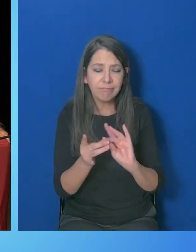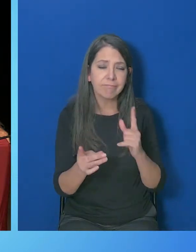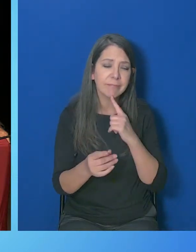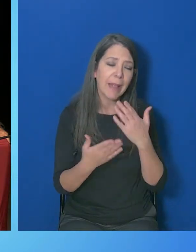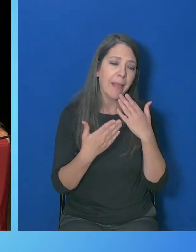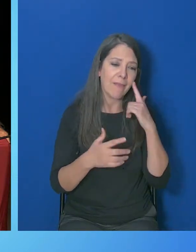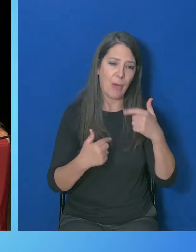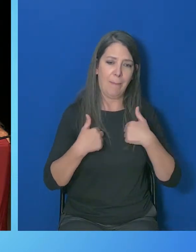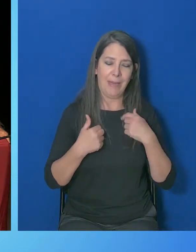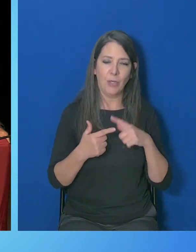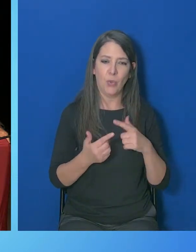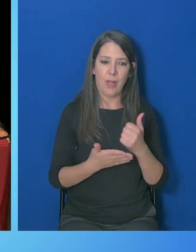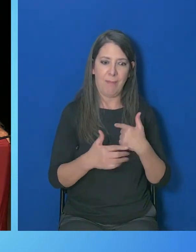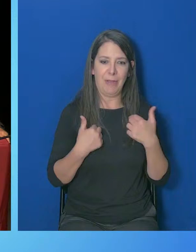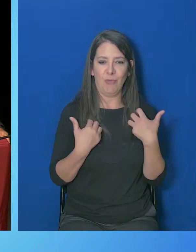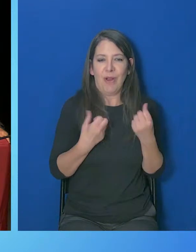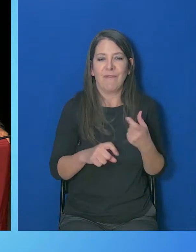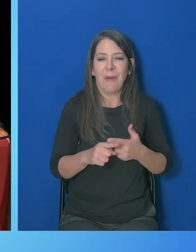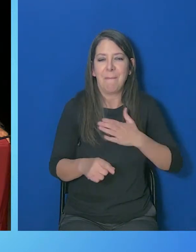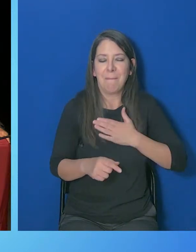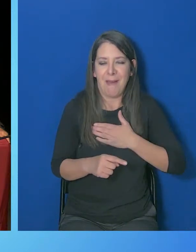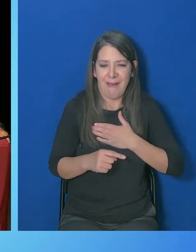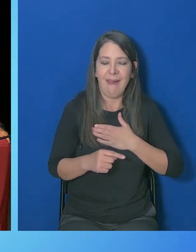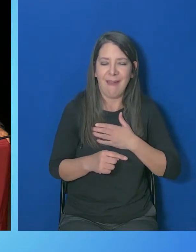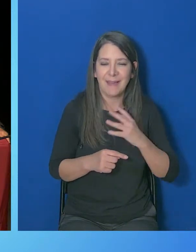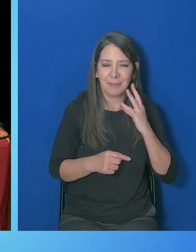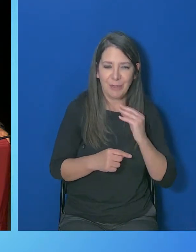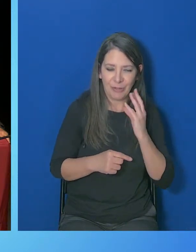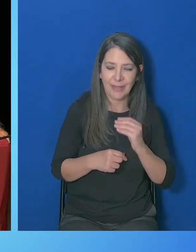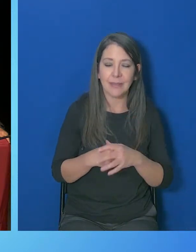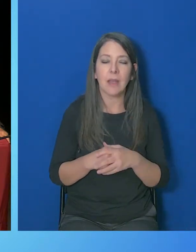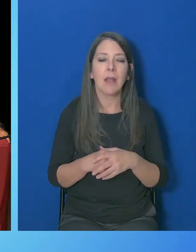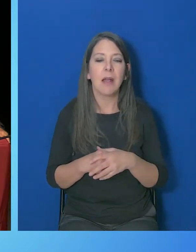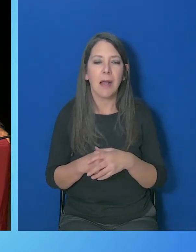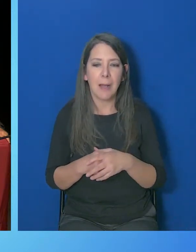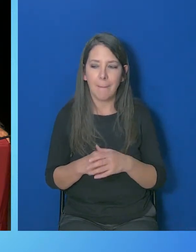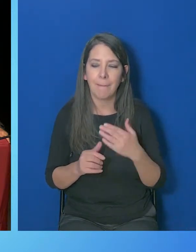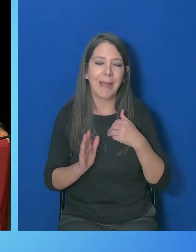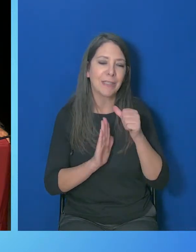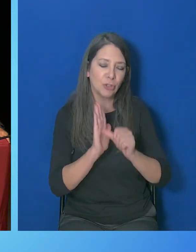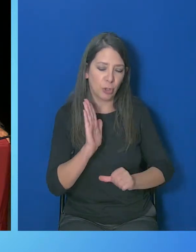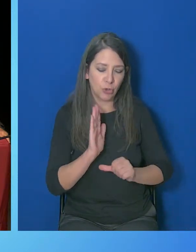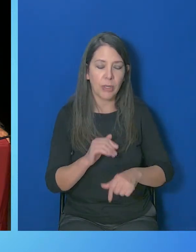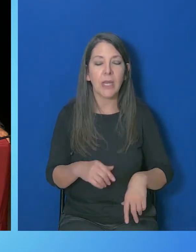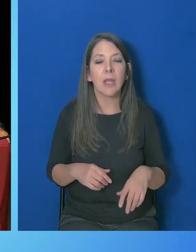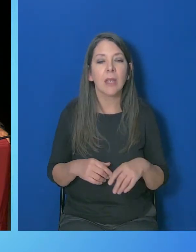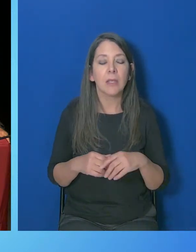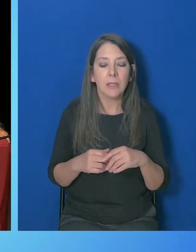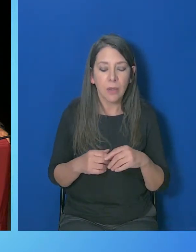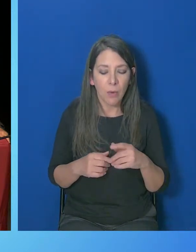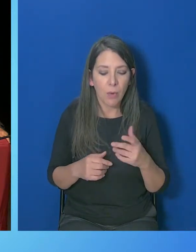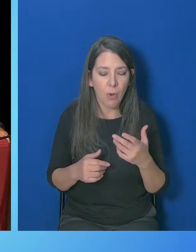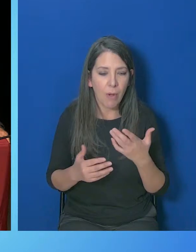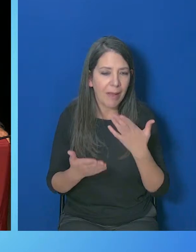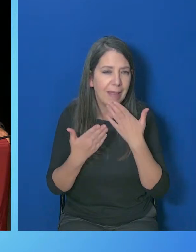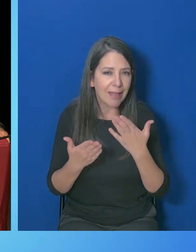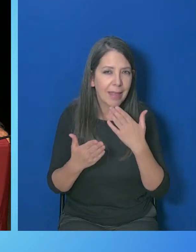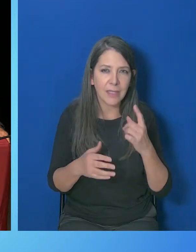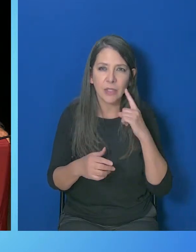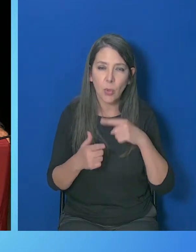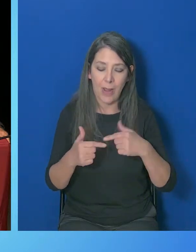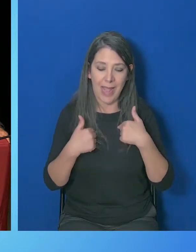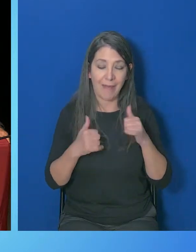to recover from my hip surgery. I am appreciative and reminded of how fortunate I am to have such a dedicated